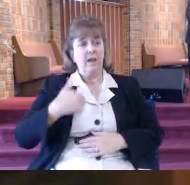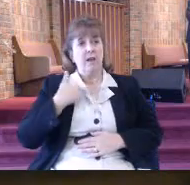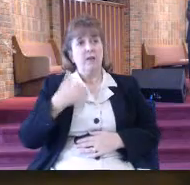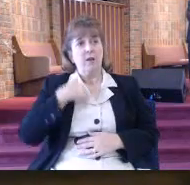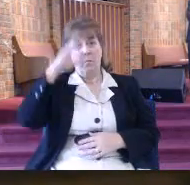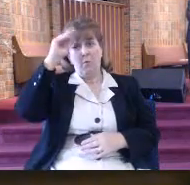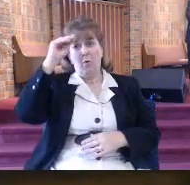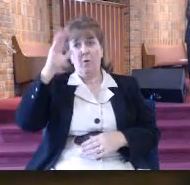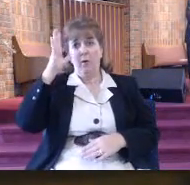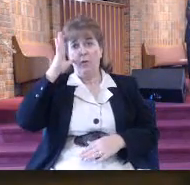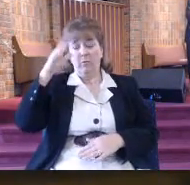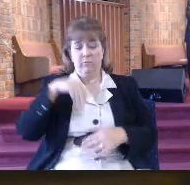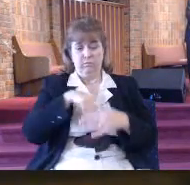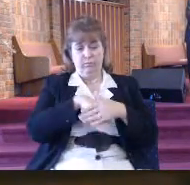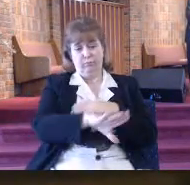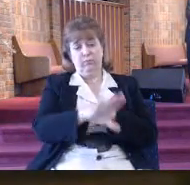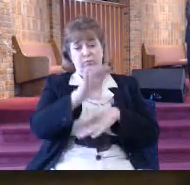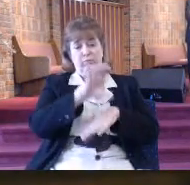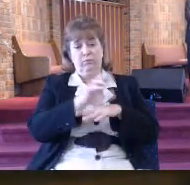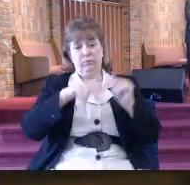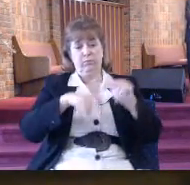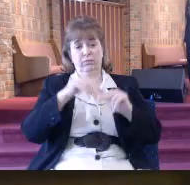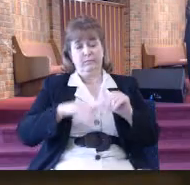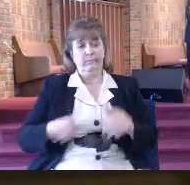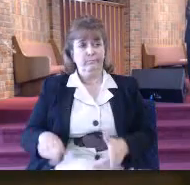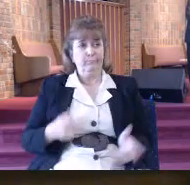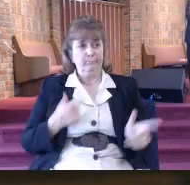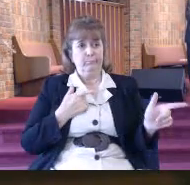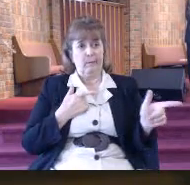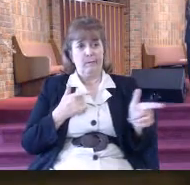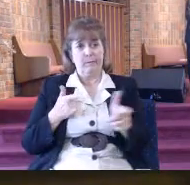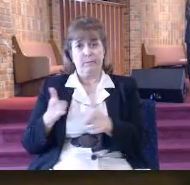an automatic weapon and walked into a church and slaughtered